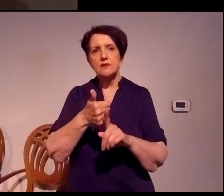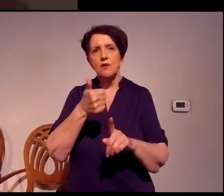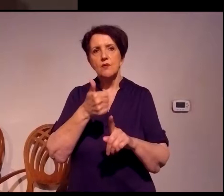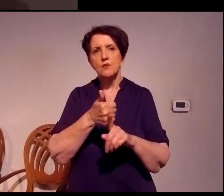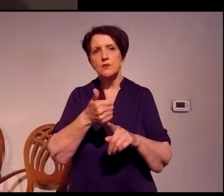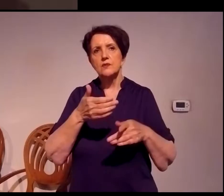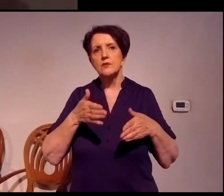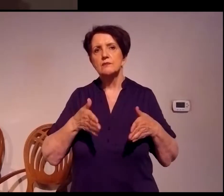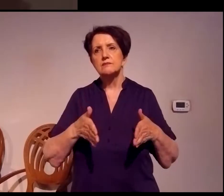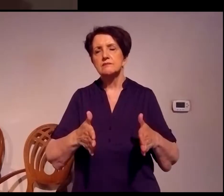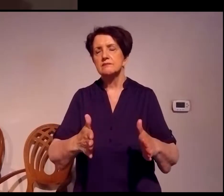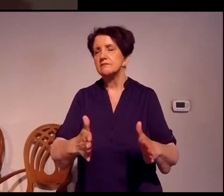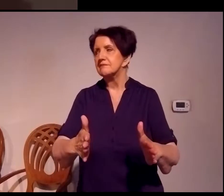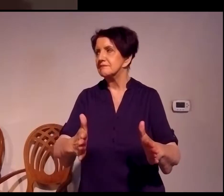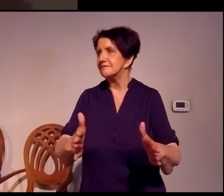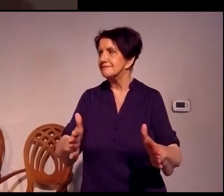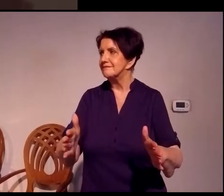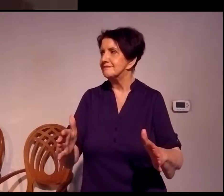way.